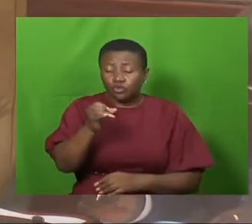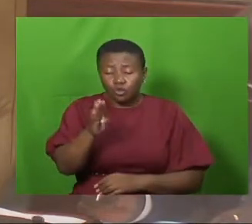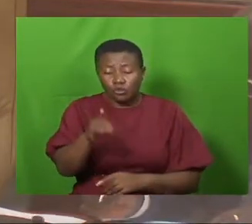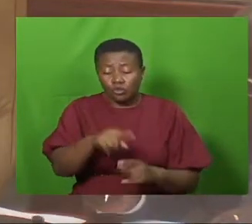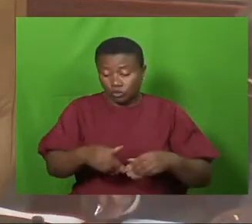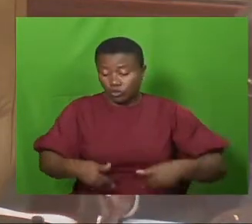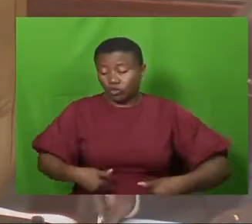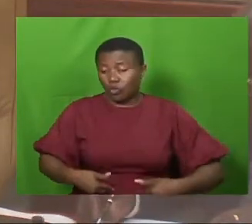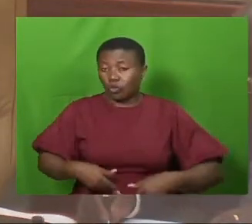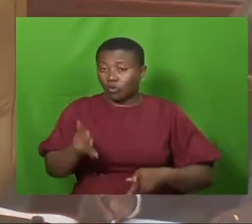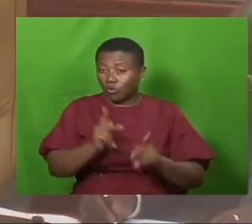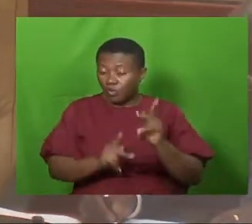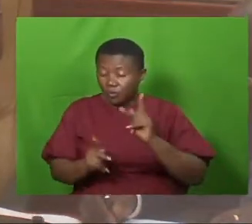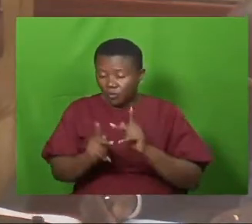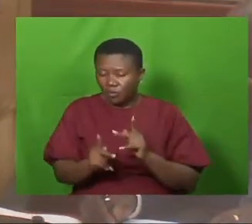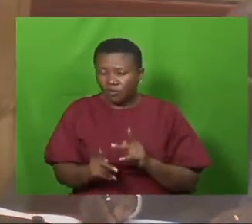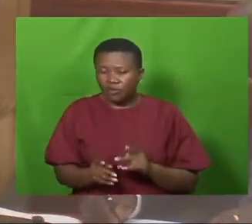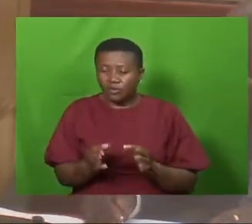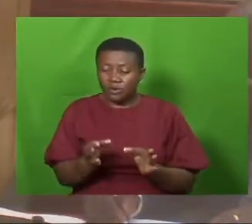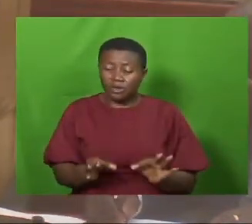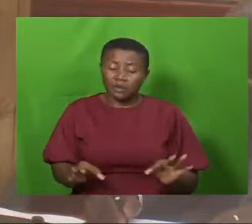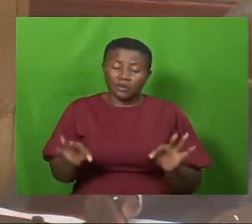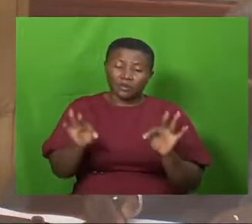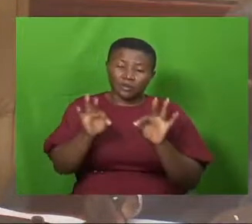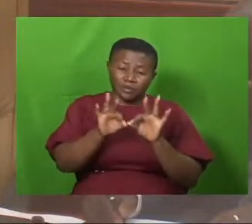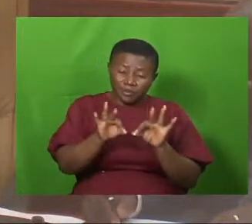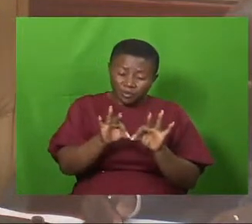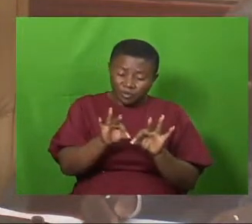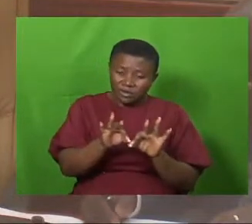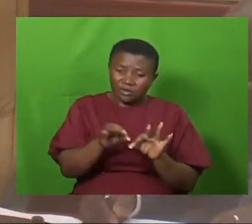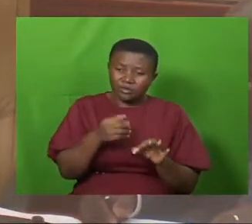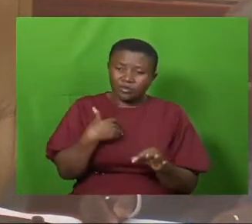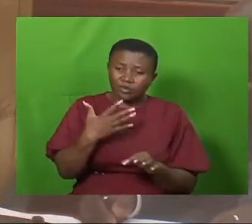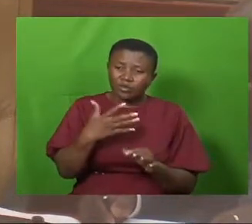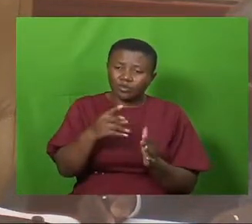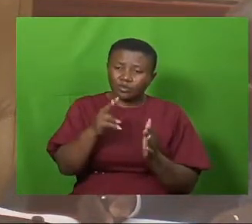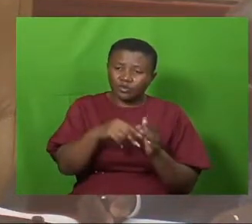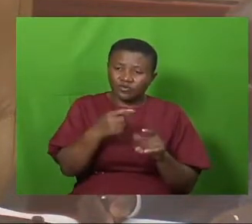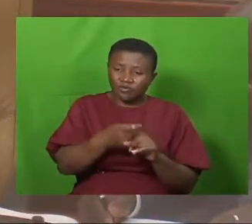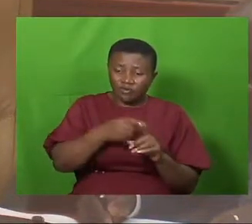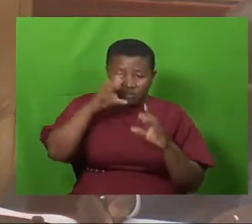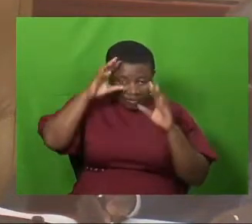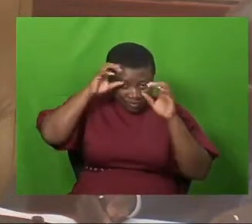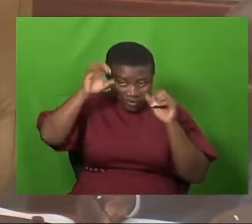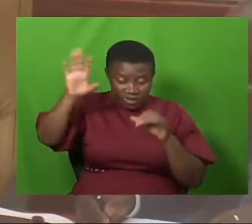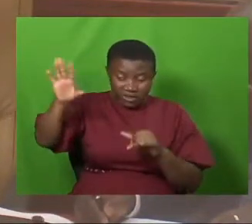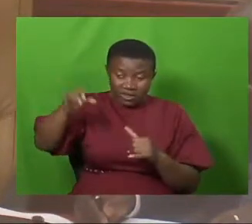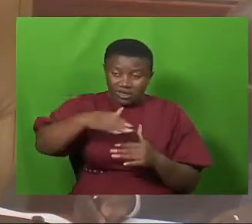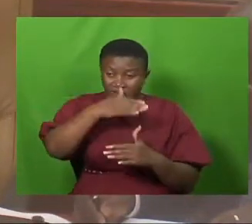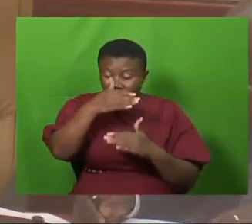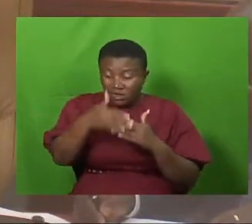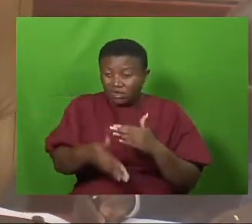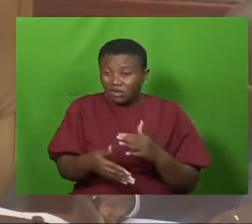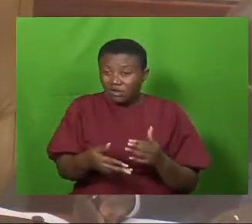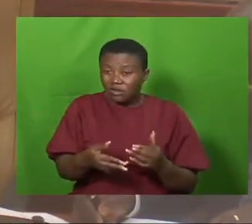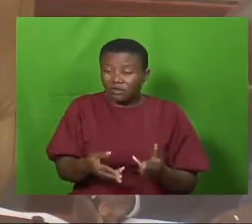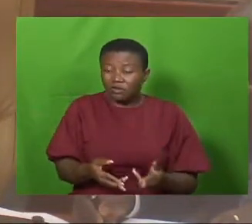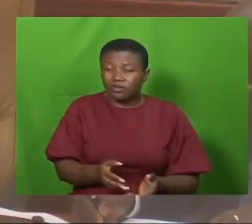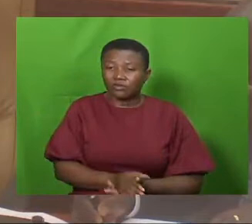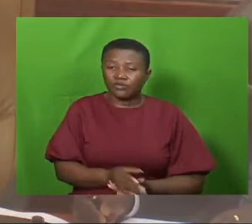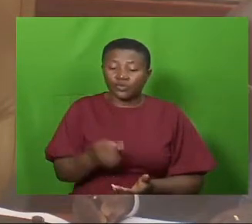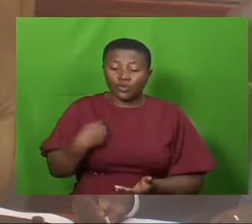Please, it is important, and I'll quote from the President's closing remarks, that we